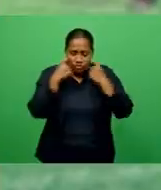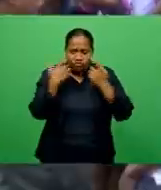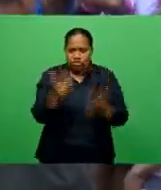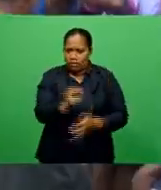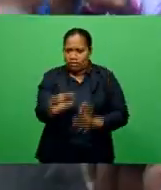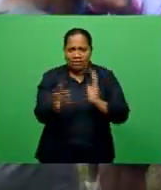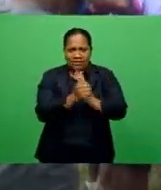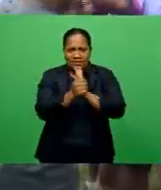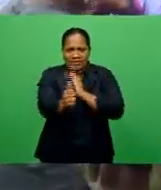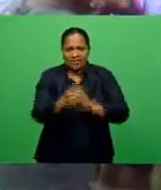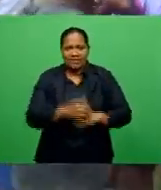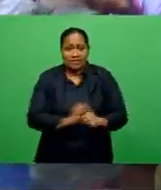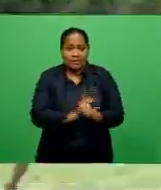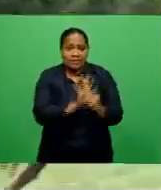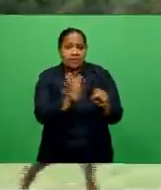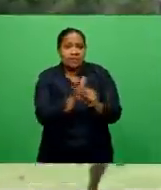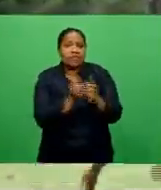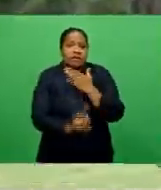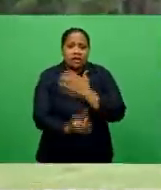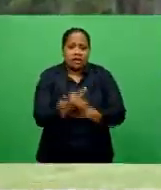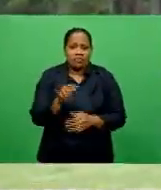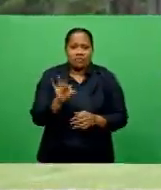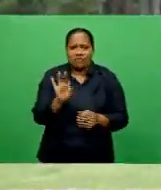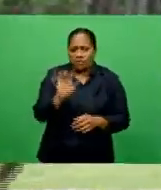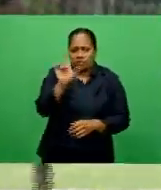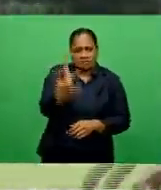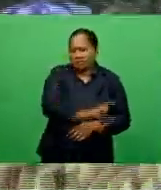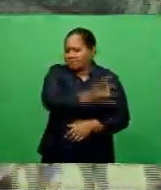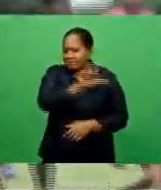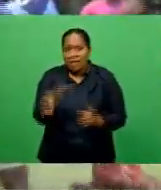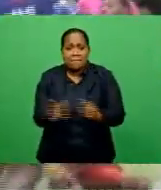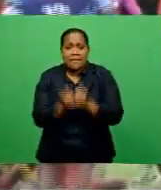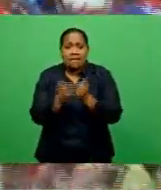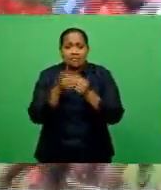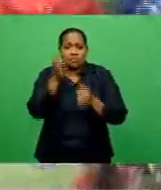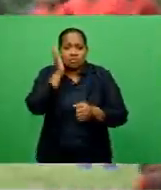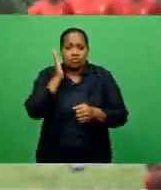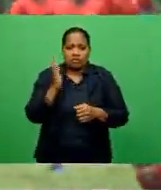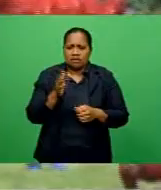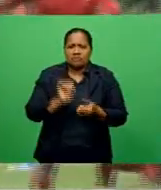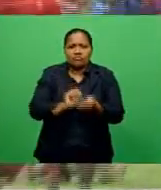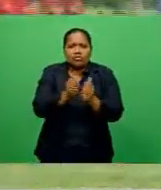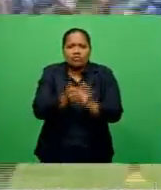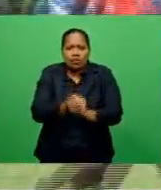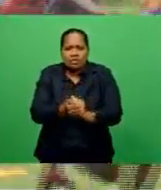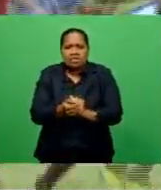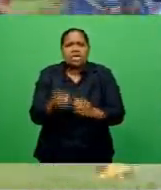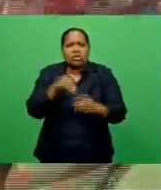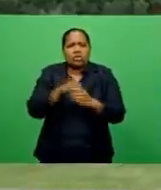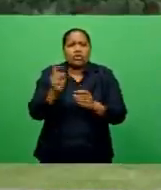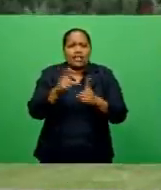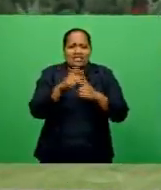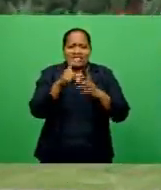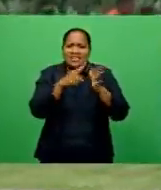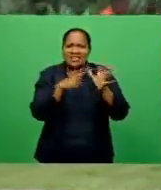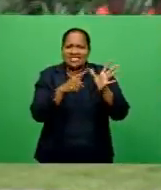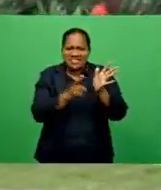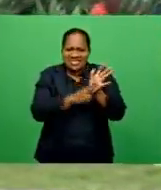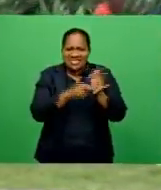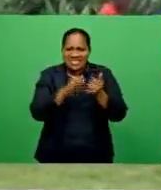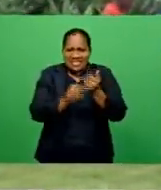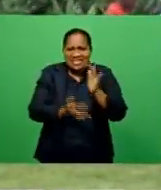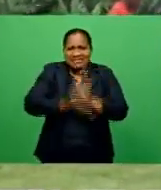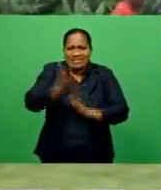The COVID-19 pandemic forced the cancellation of many school sporting events, including the Dean's competition, where the best of secondary